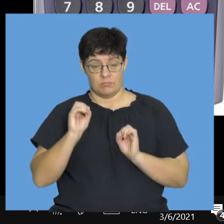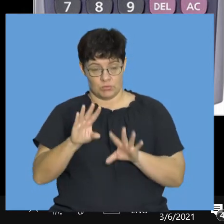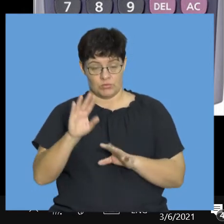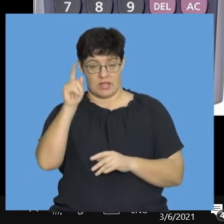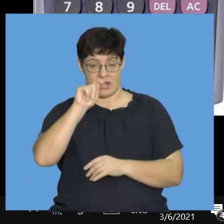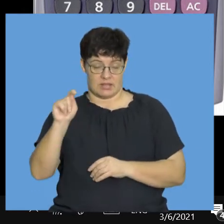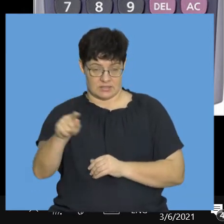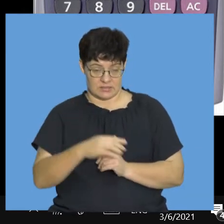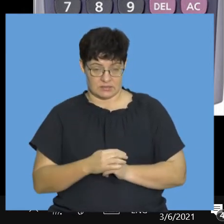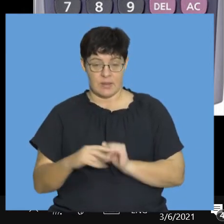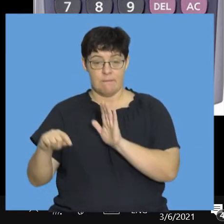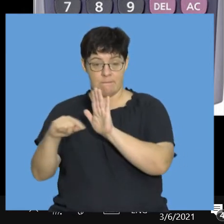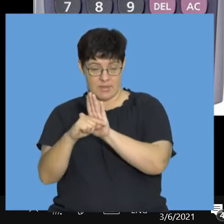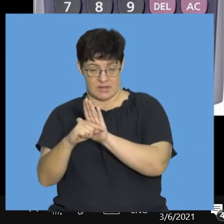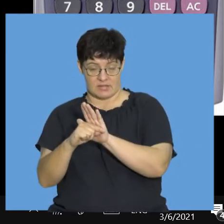minus